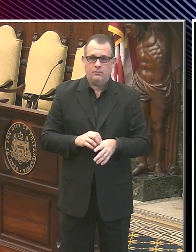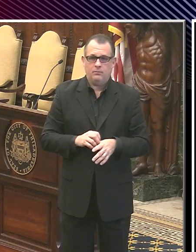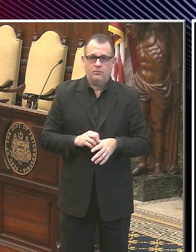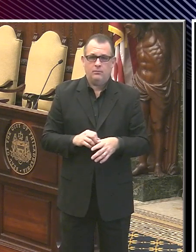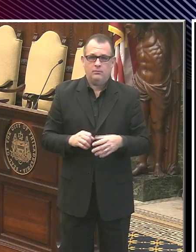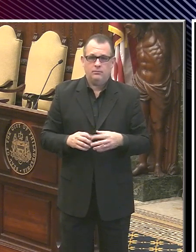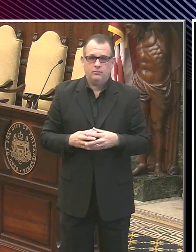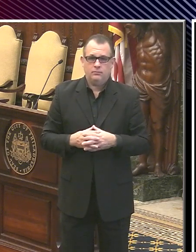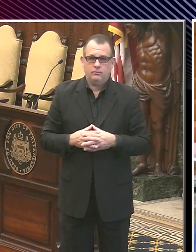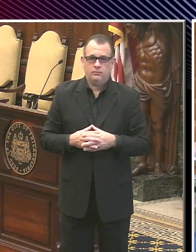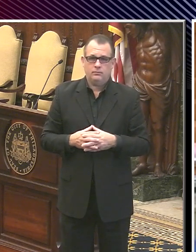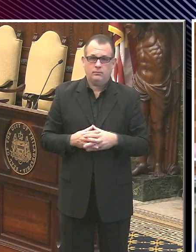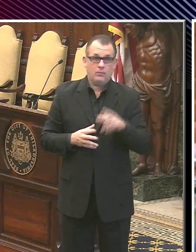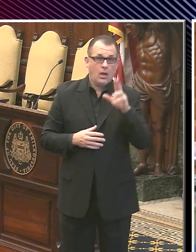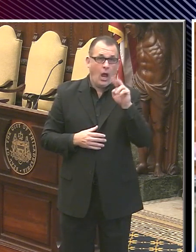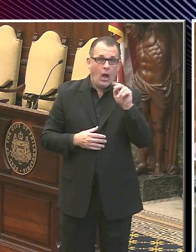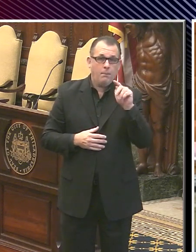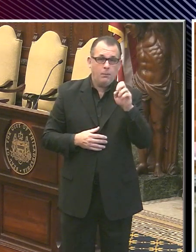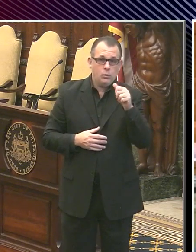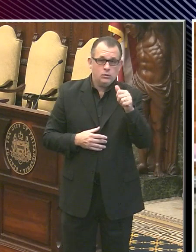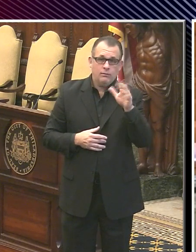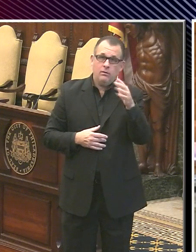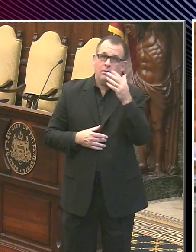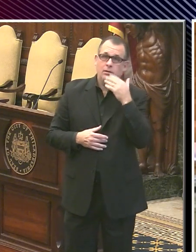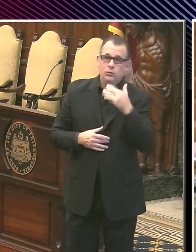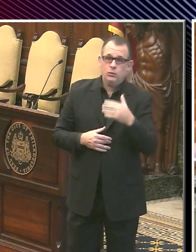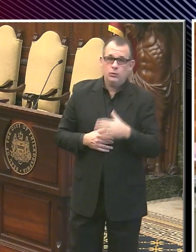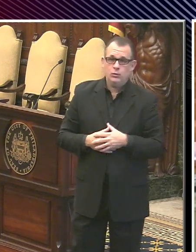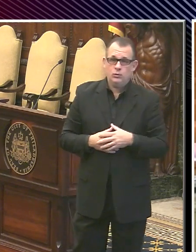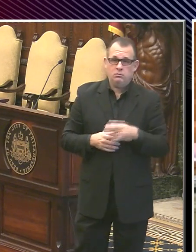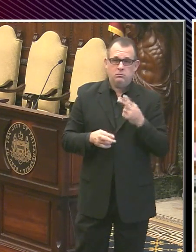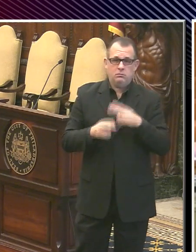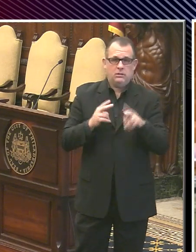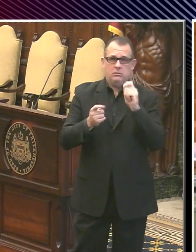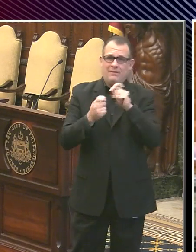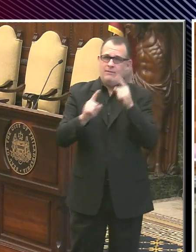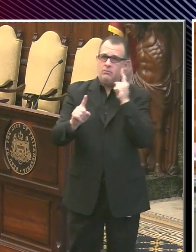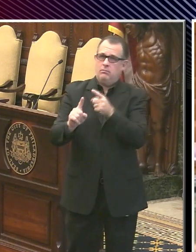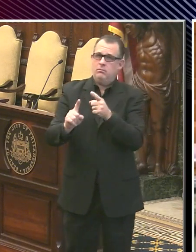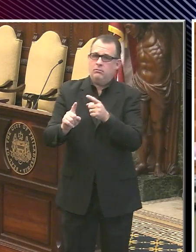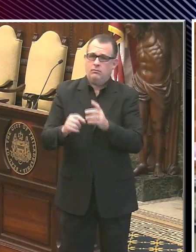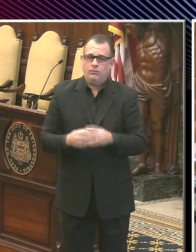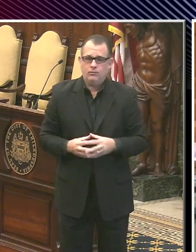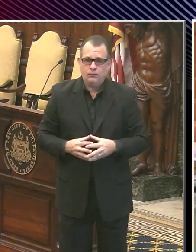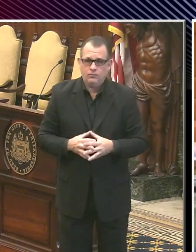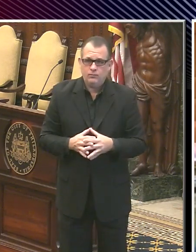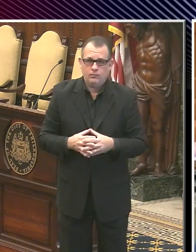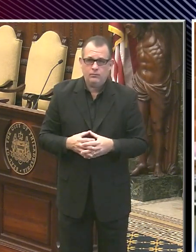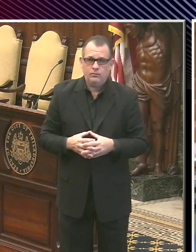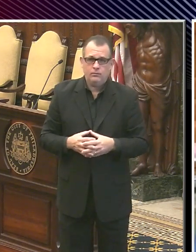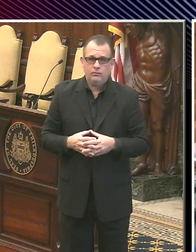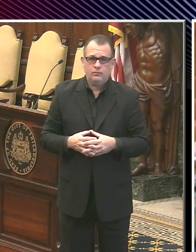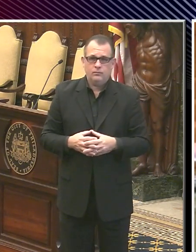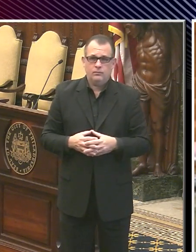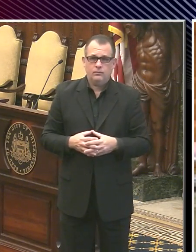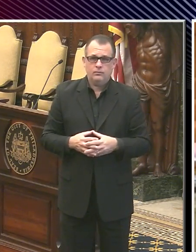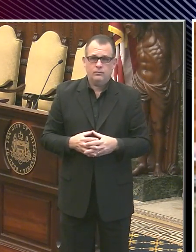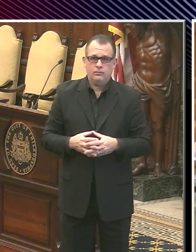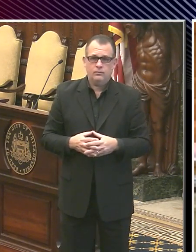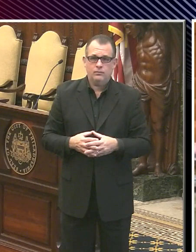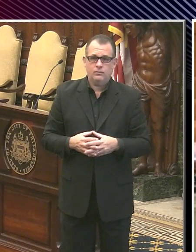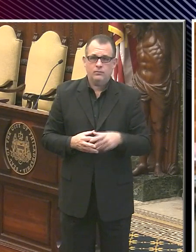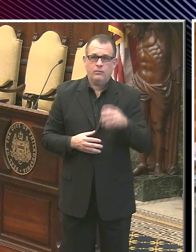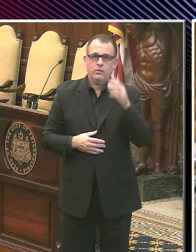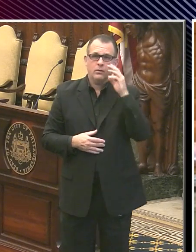Corey, can you unmute? Thank you. Yes. Very quick, very specific. How does this affect St. Joseph's Prep? They have